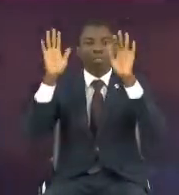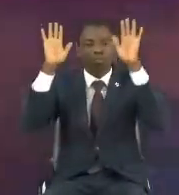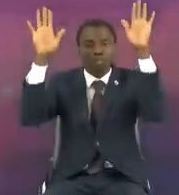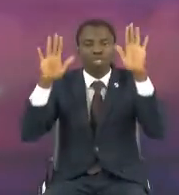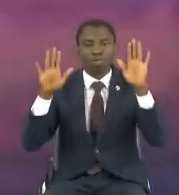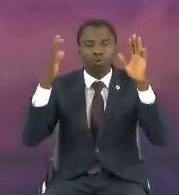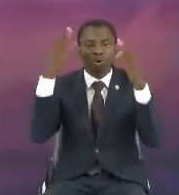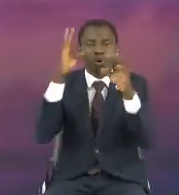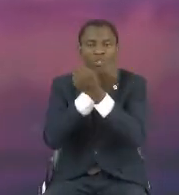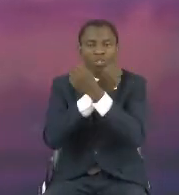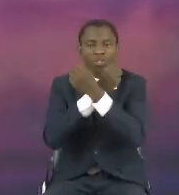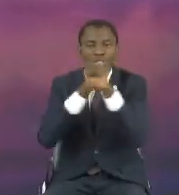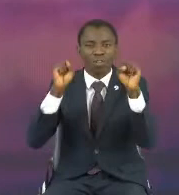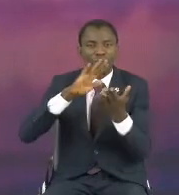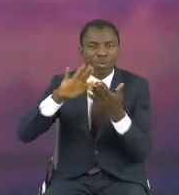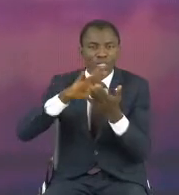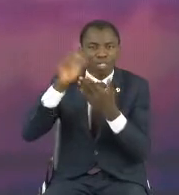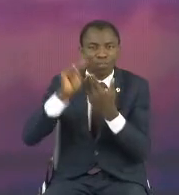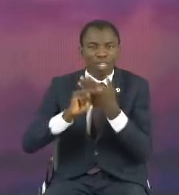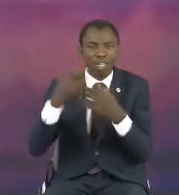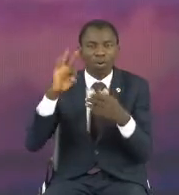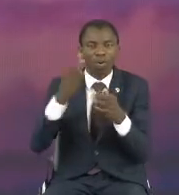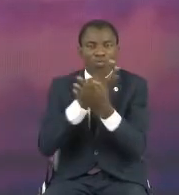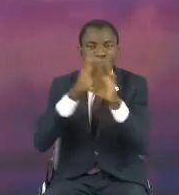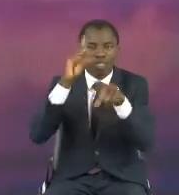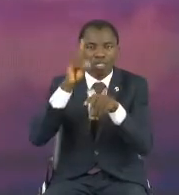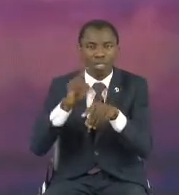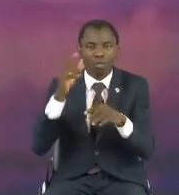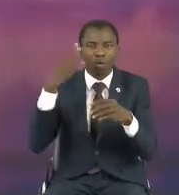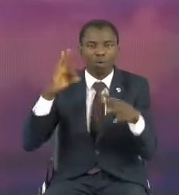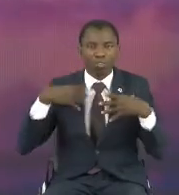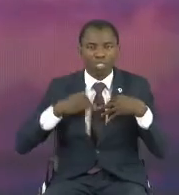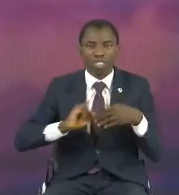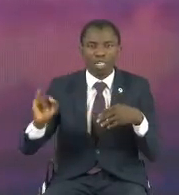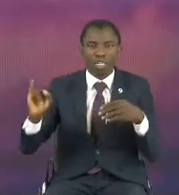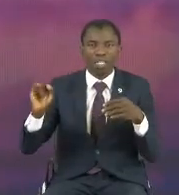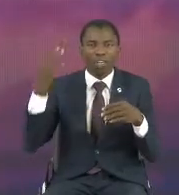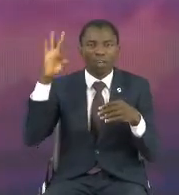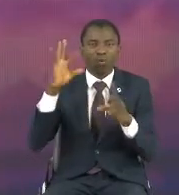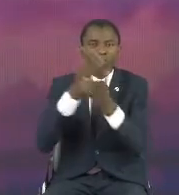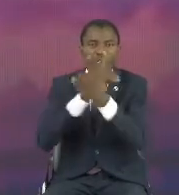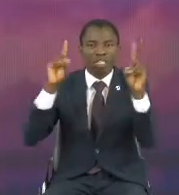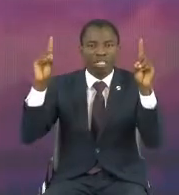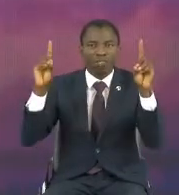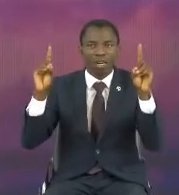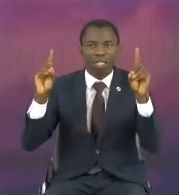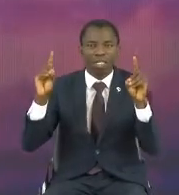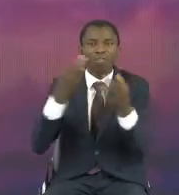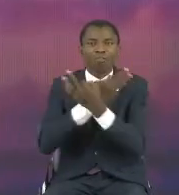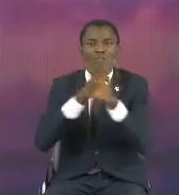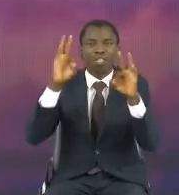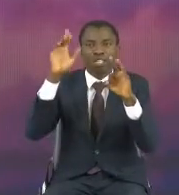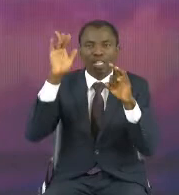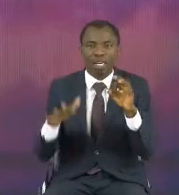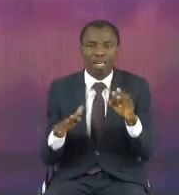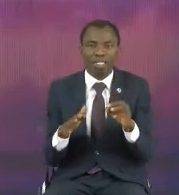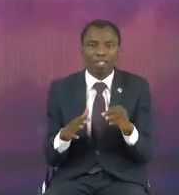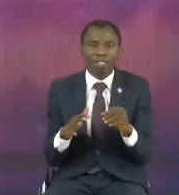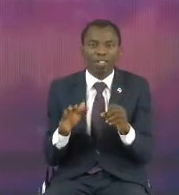of forgiveness, of freedom, of healing, of deliverance, freely,